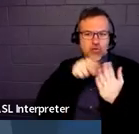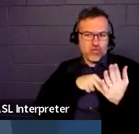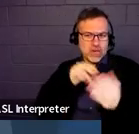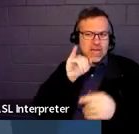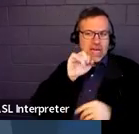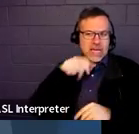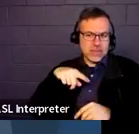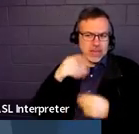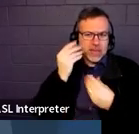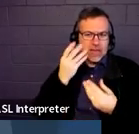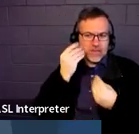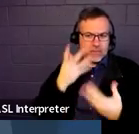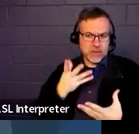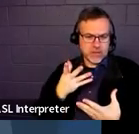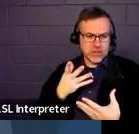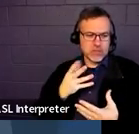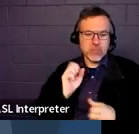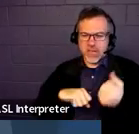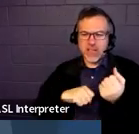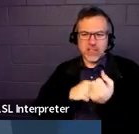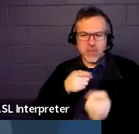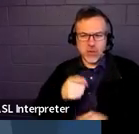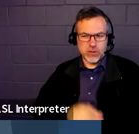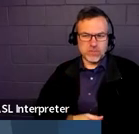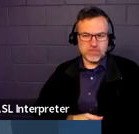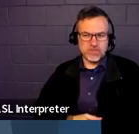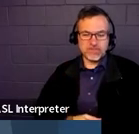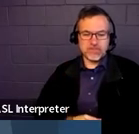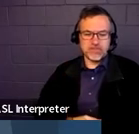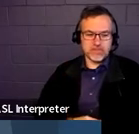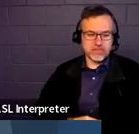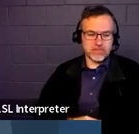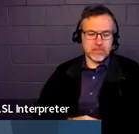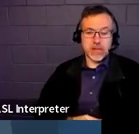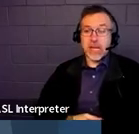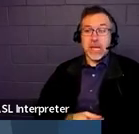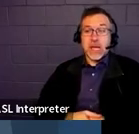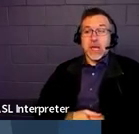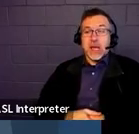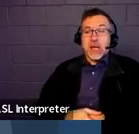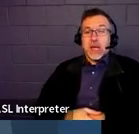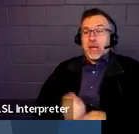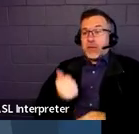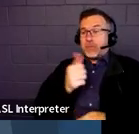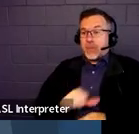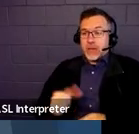IEP as well and support you that way. And anyone